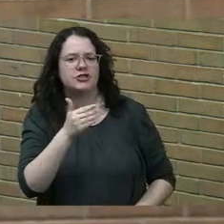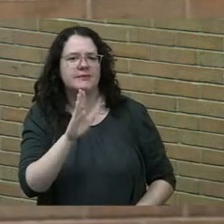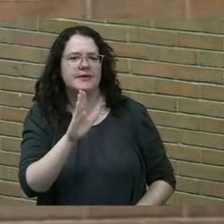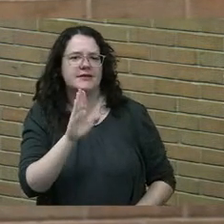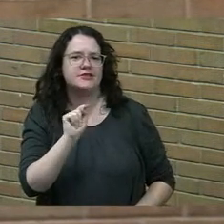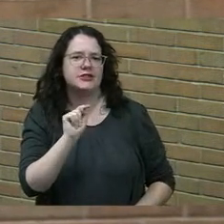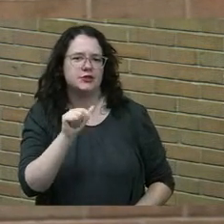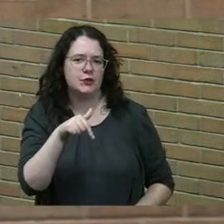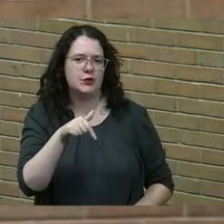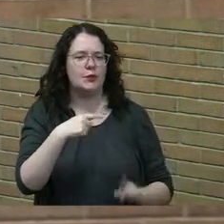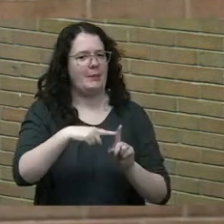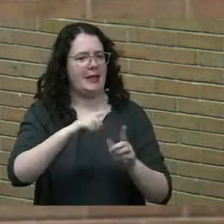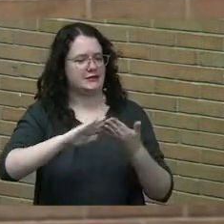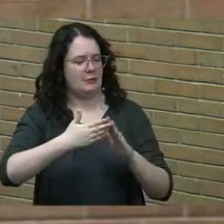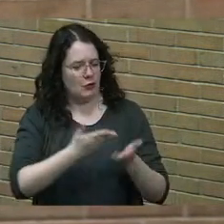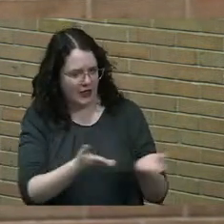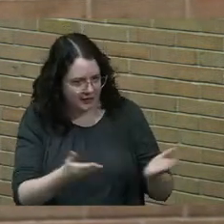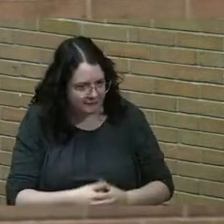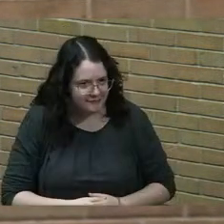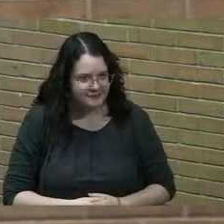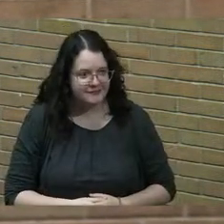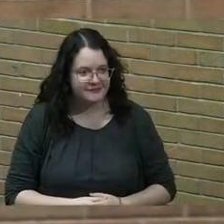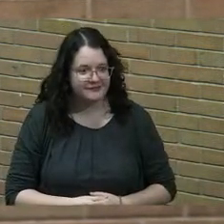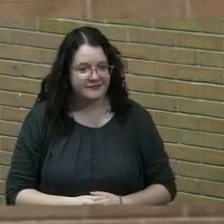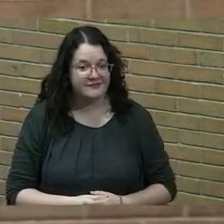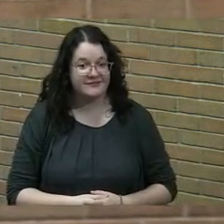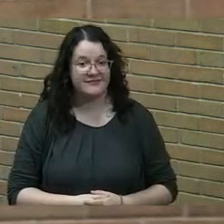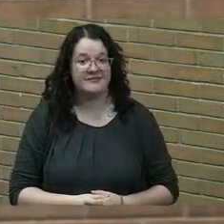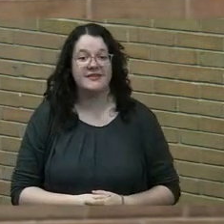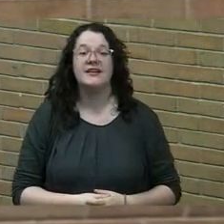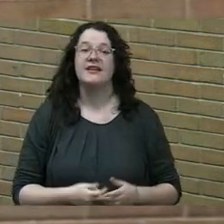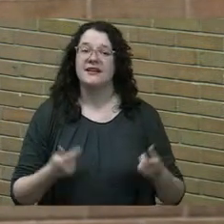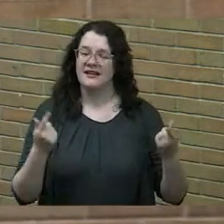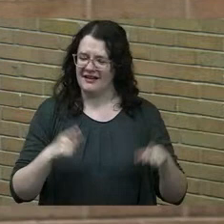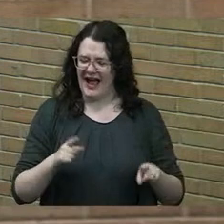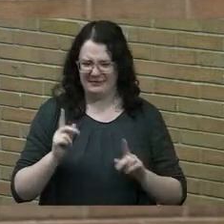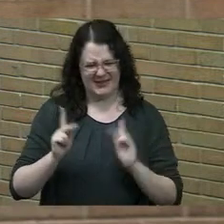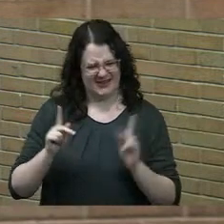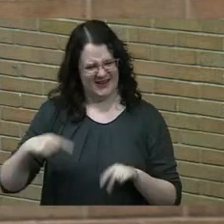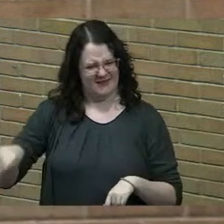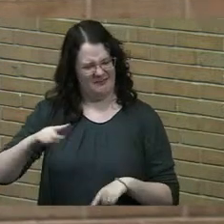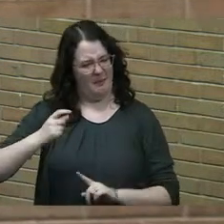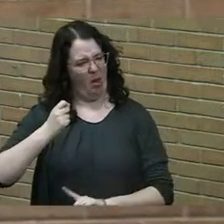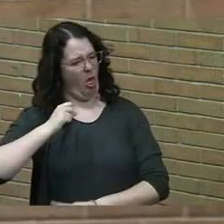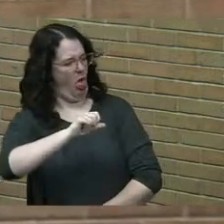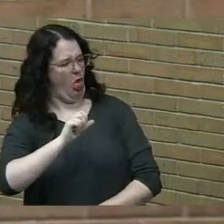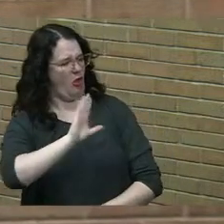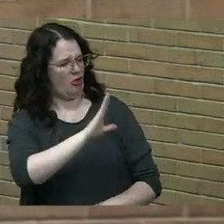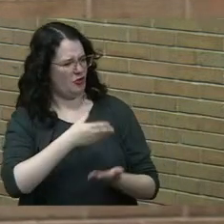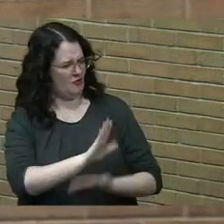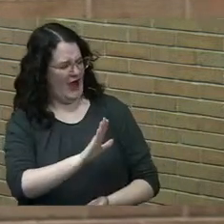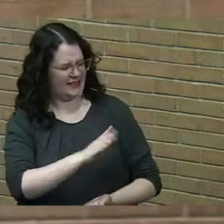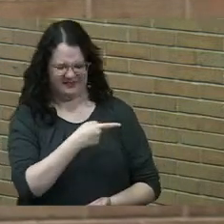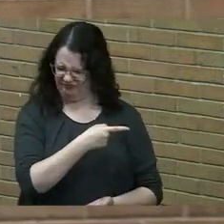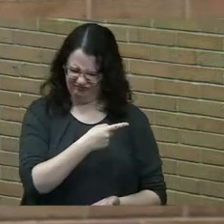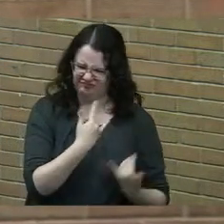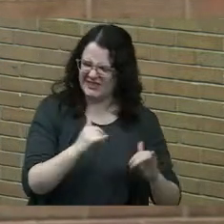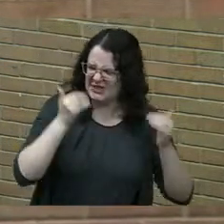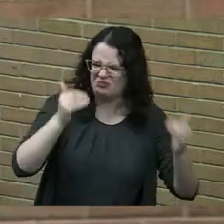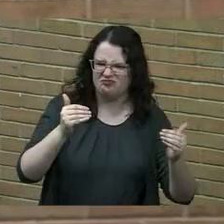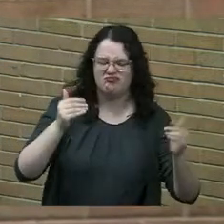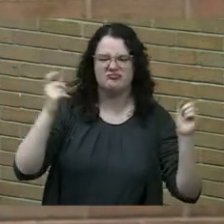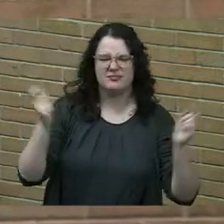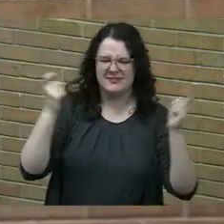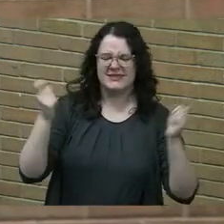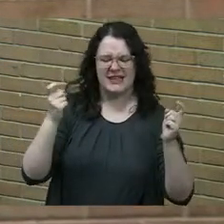community in the face of those who would resist the right of members of that community to celebrate their authentic